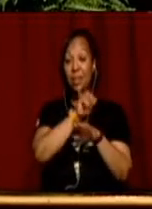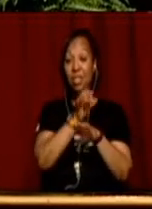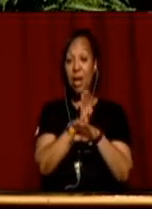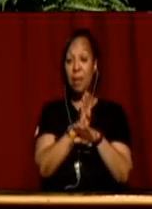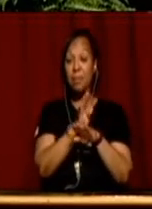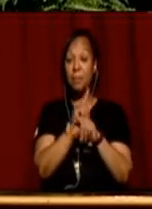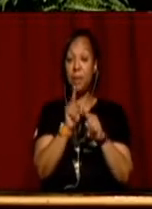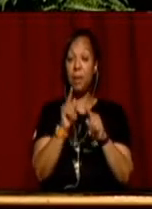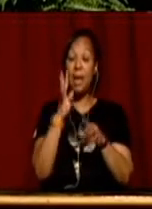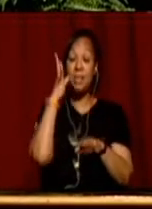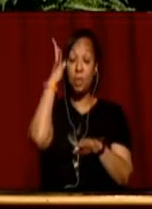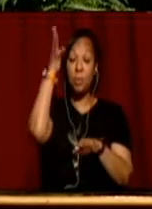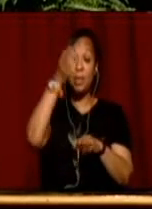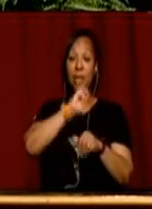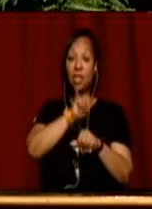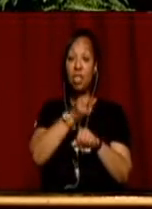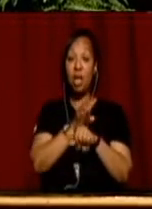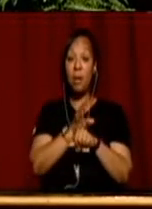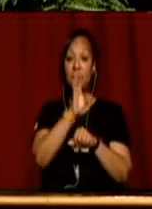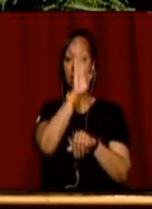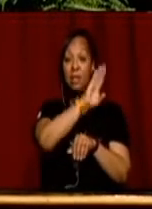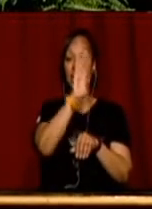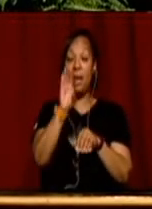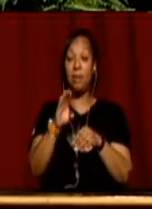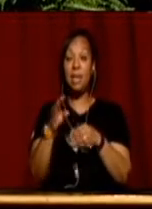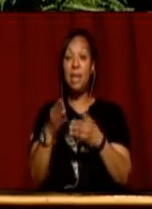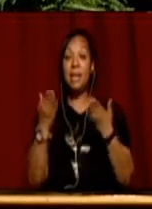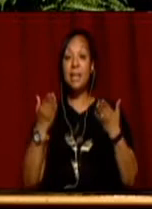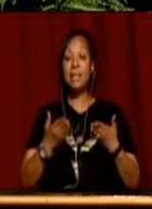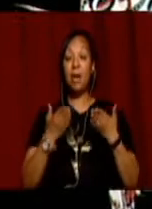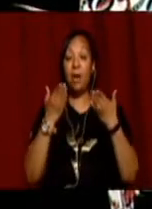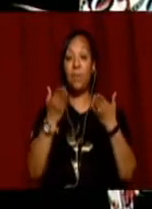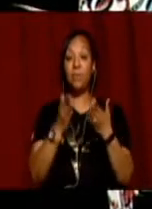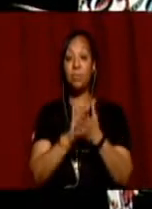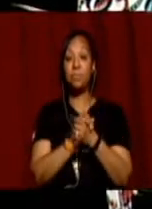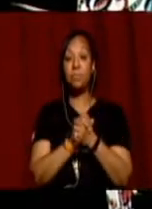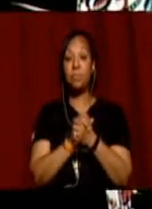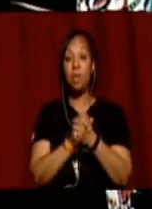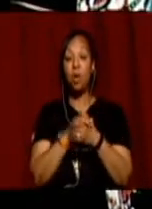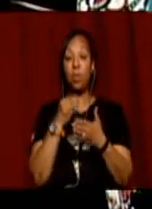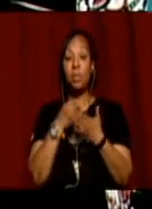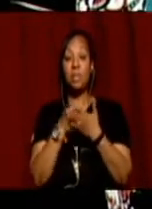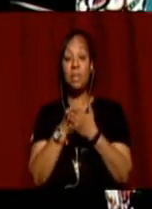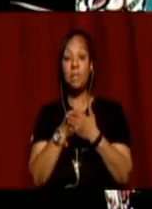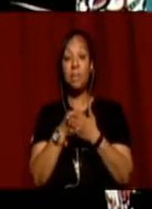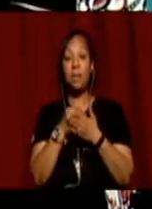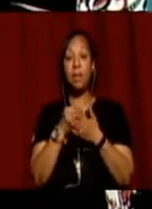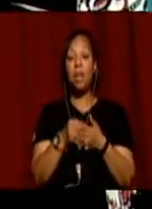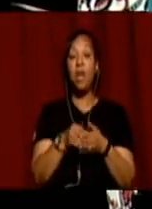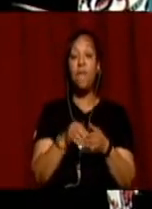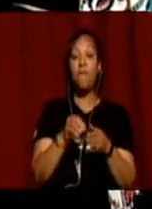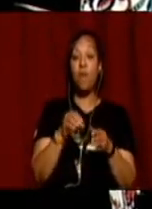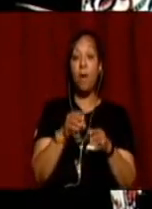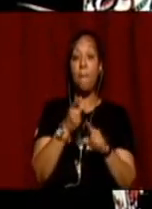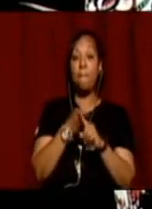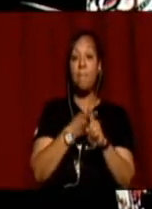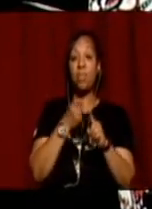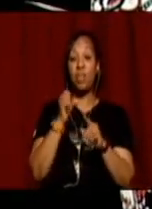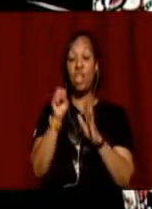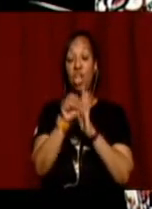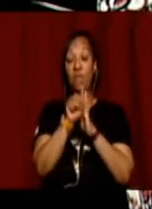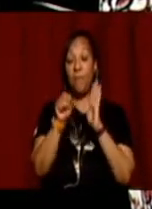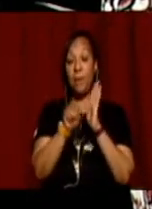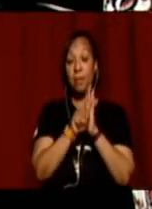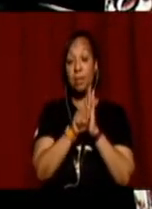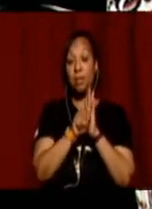it created jobs that the county is now offering? Well, we've gotten some money from the federal government, and I'll let Dr. Rubin speak to it. I